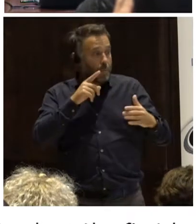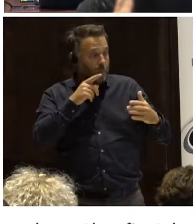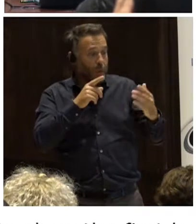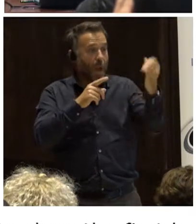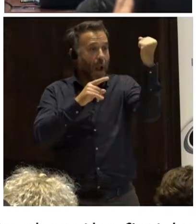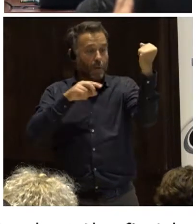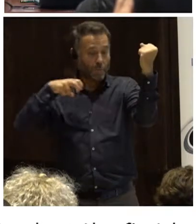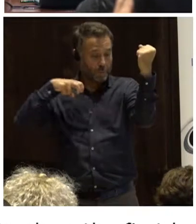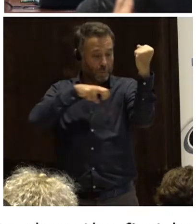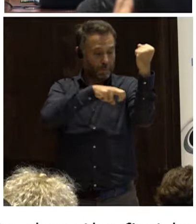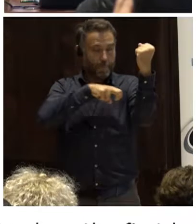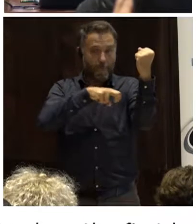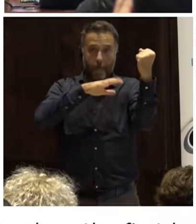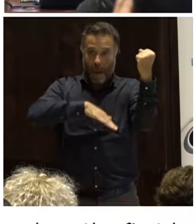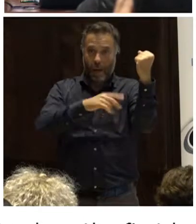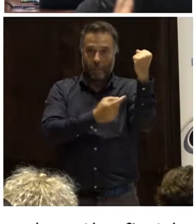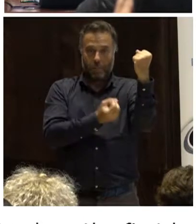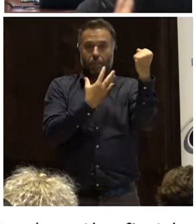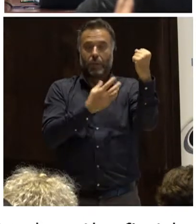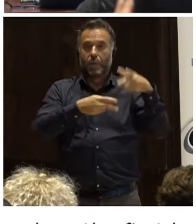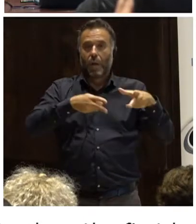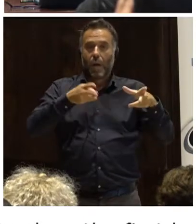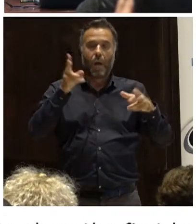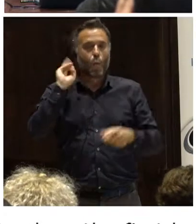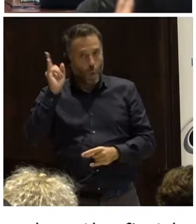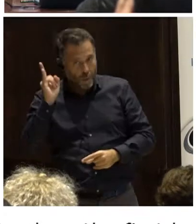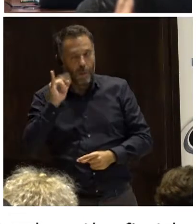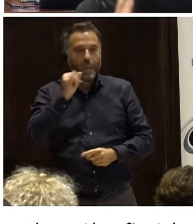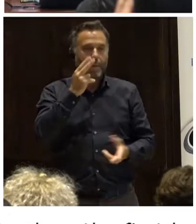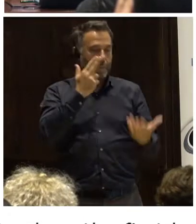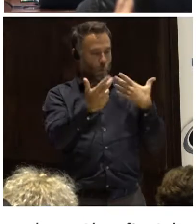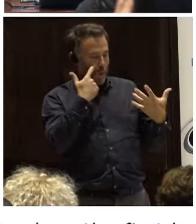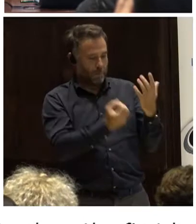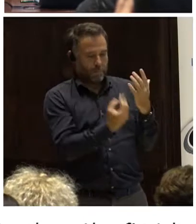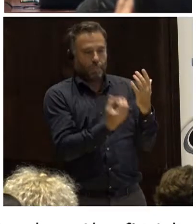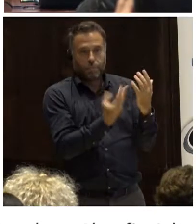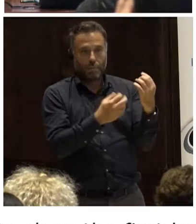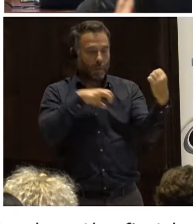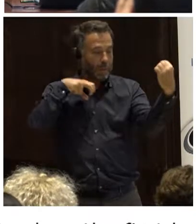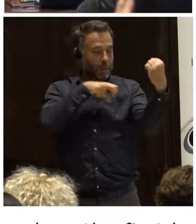audio indication. It avoids the obstacle if it is in the proper